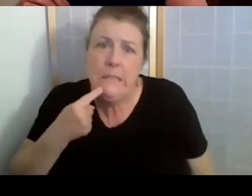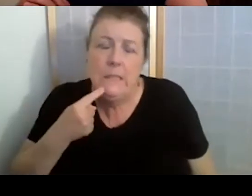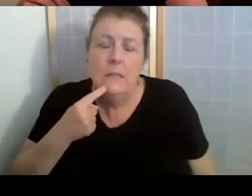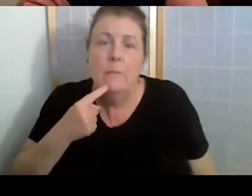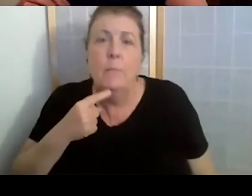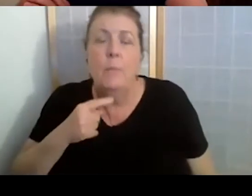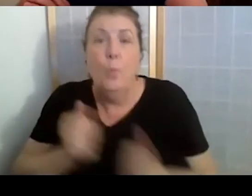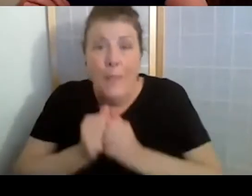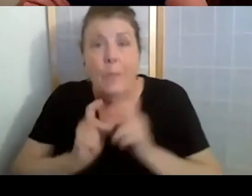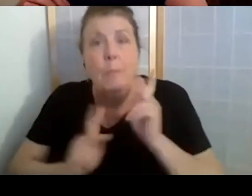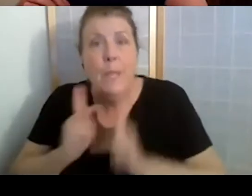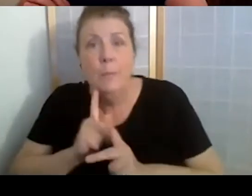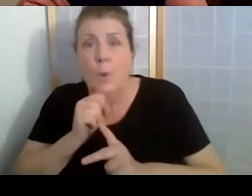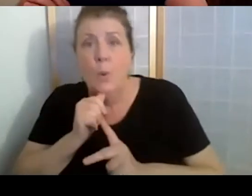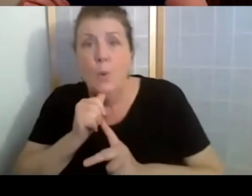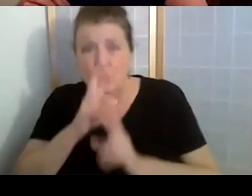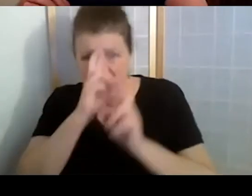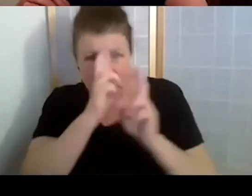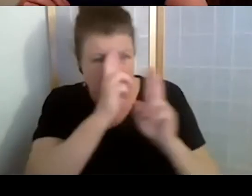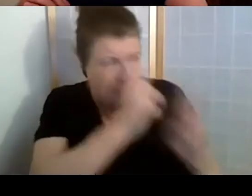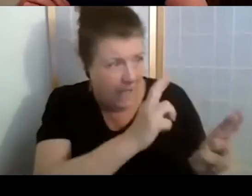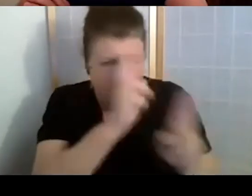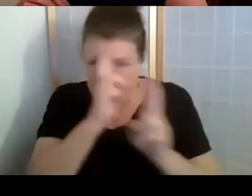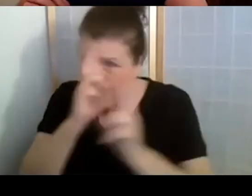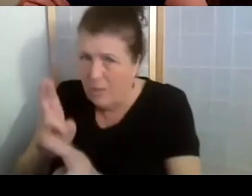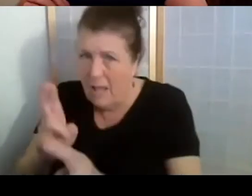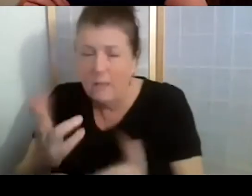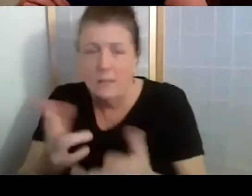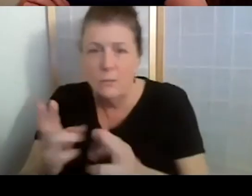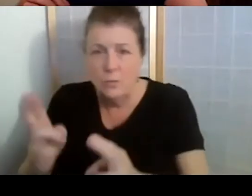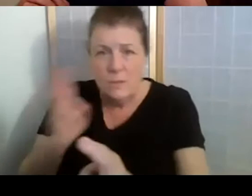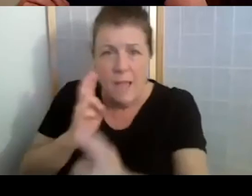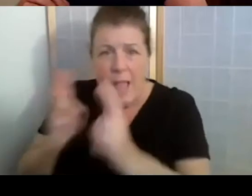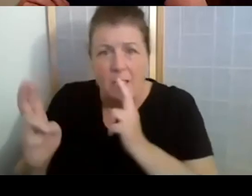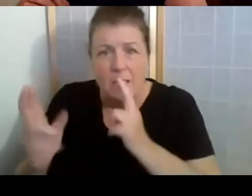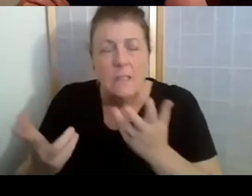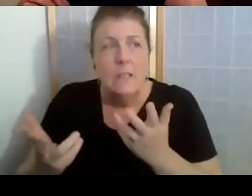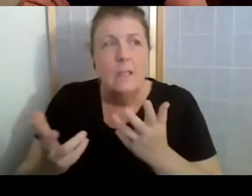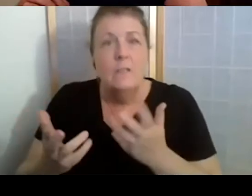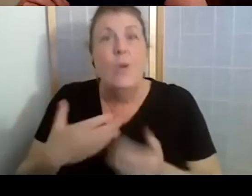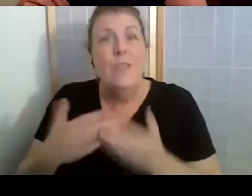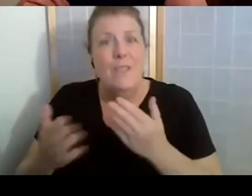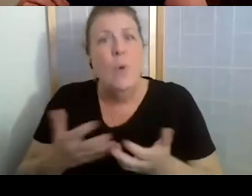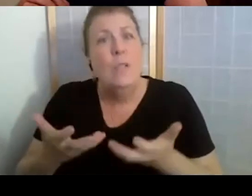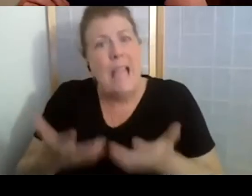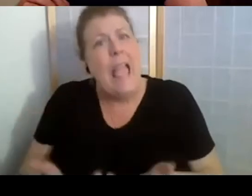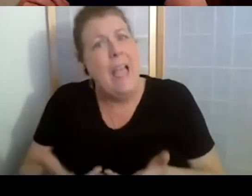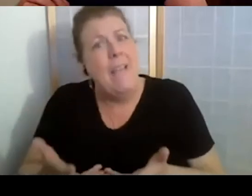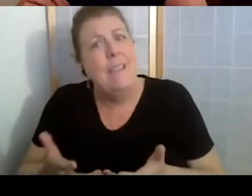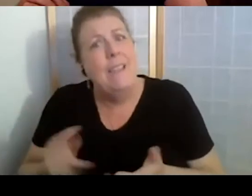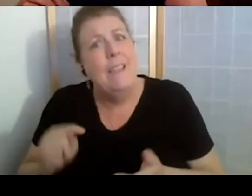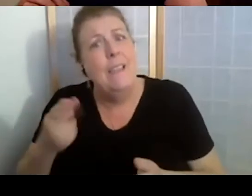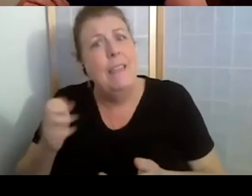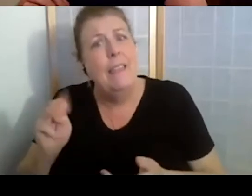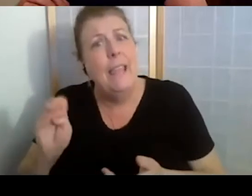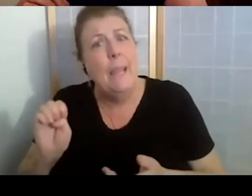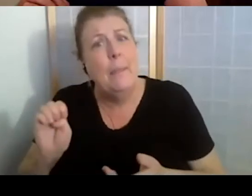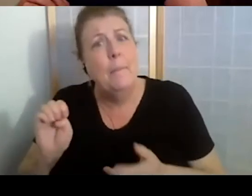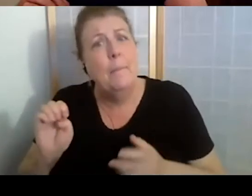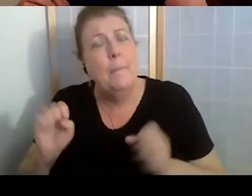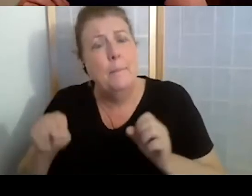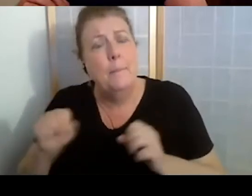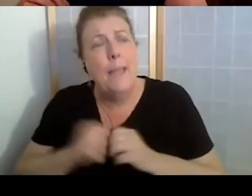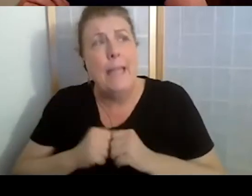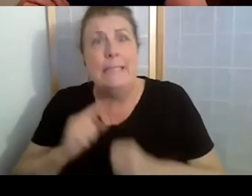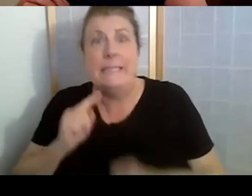you know, despite the fact that we were dealing with heavy themes and very serious